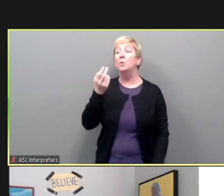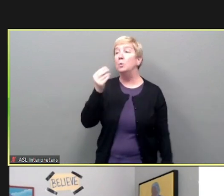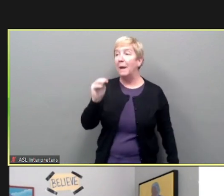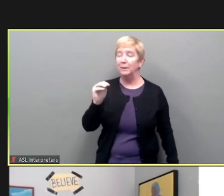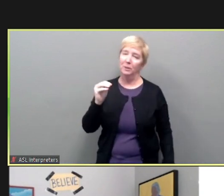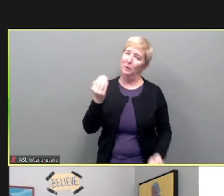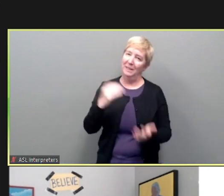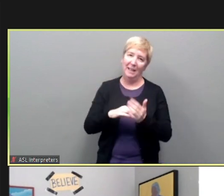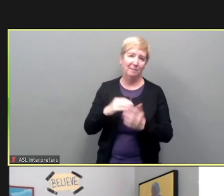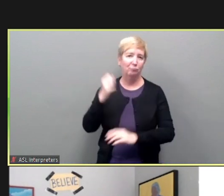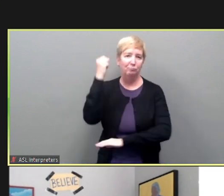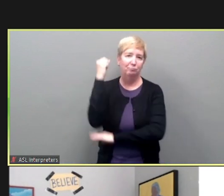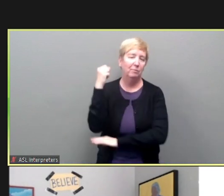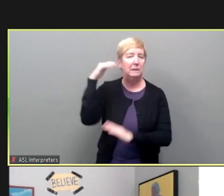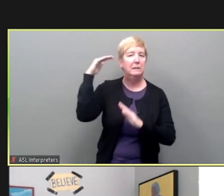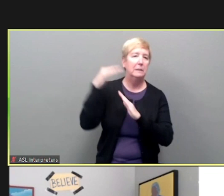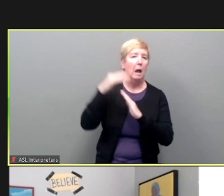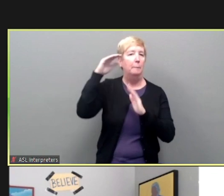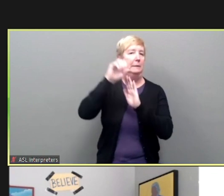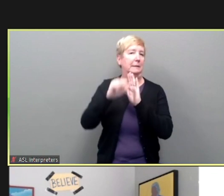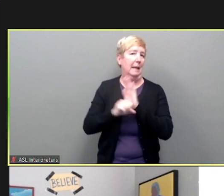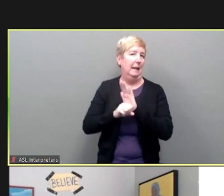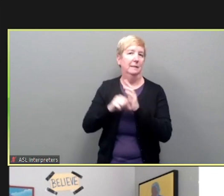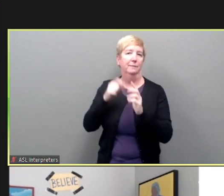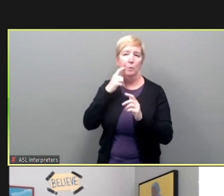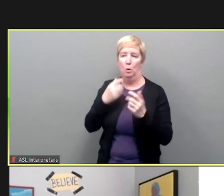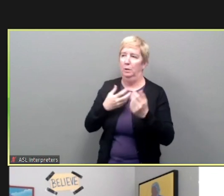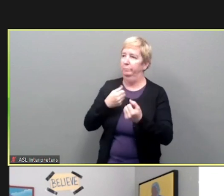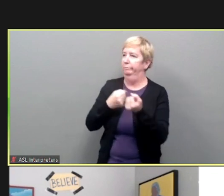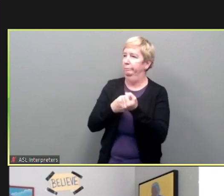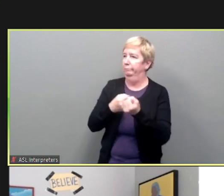top states that have been vaccinated. And I think we're like number